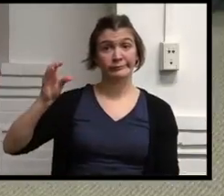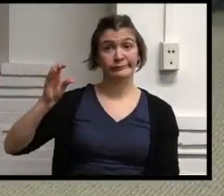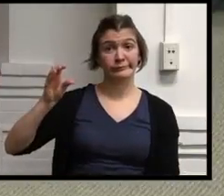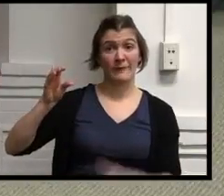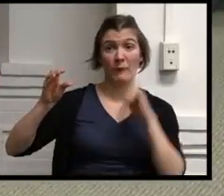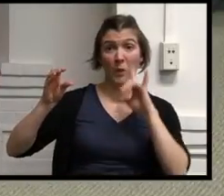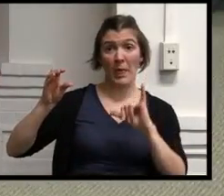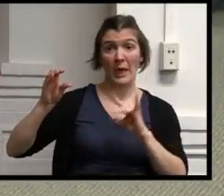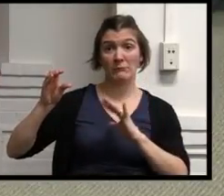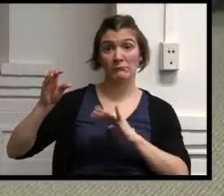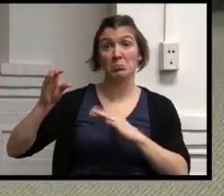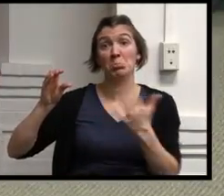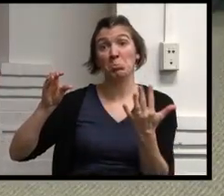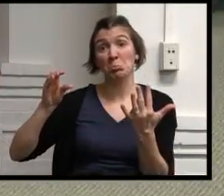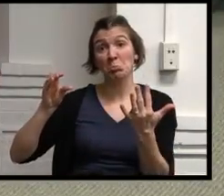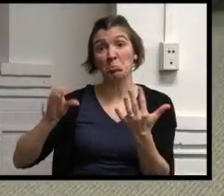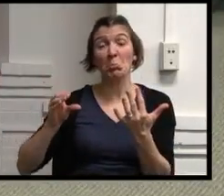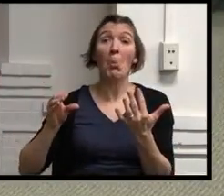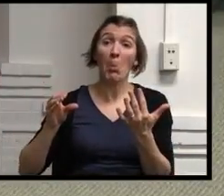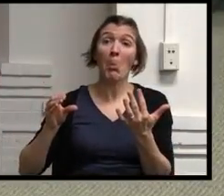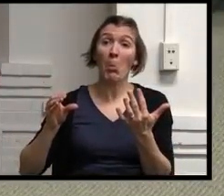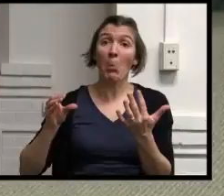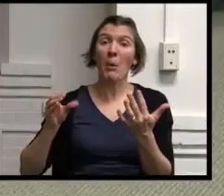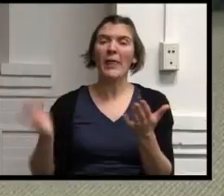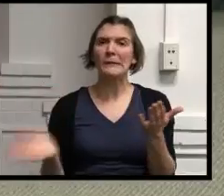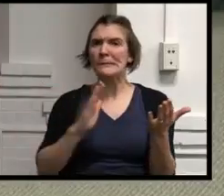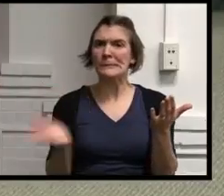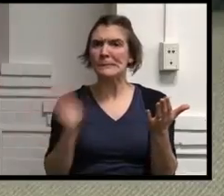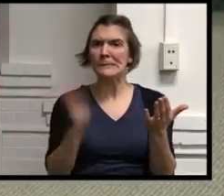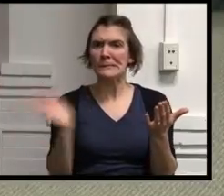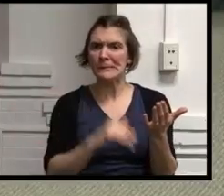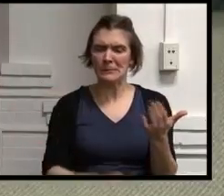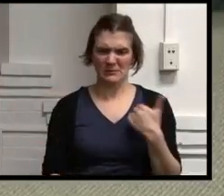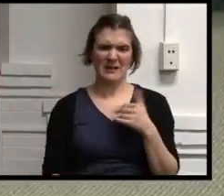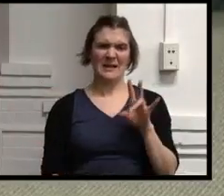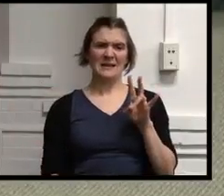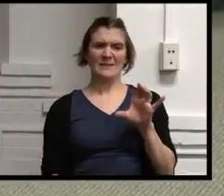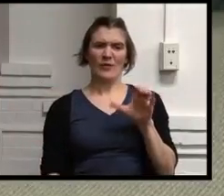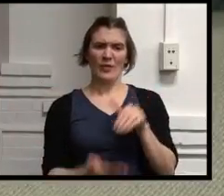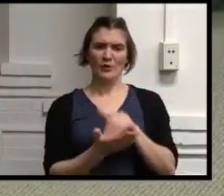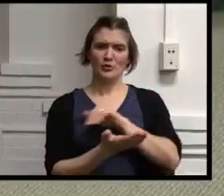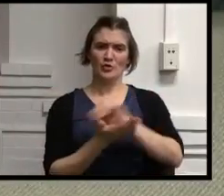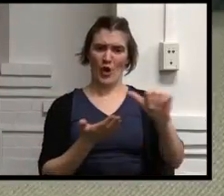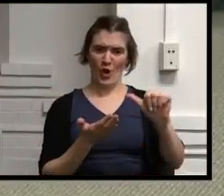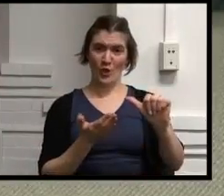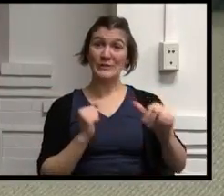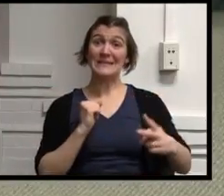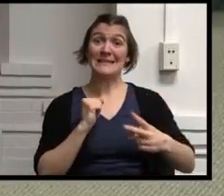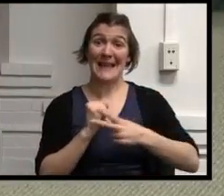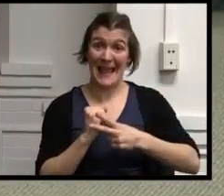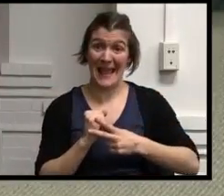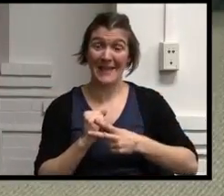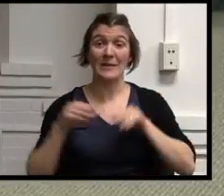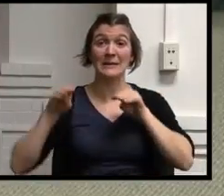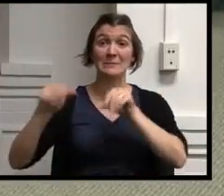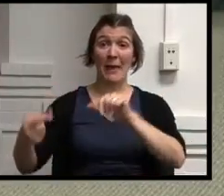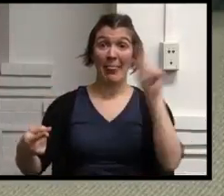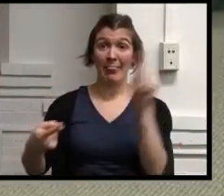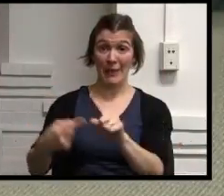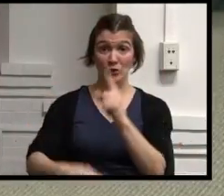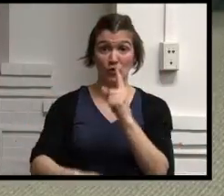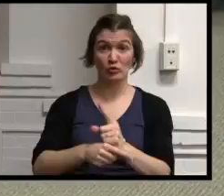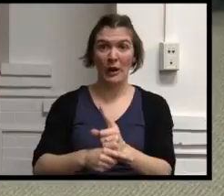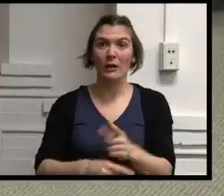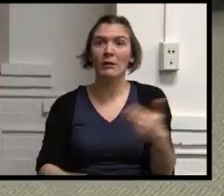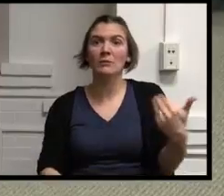$200,000. So then when you look at the $700,000 that you saved in expenditures, I mean, that